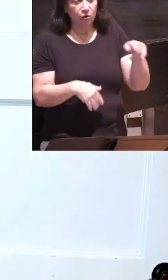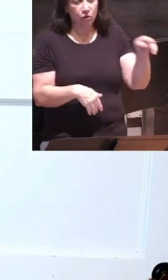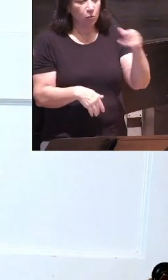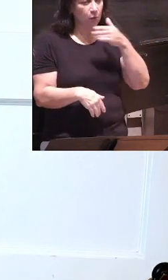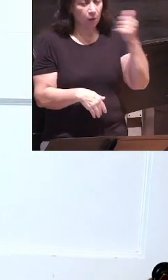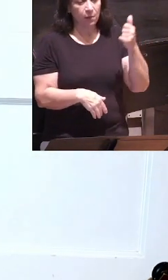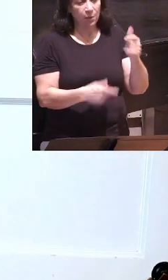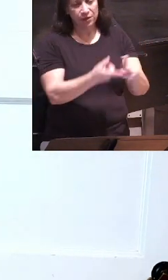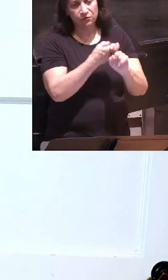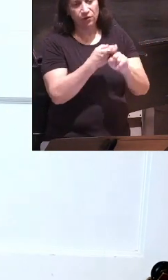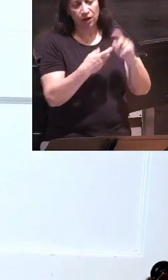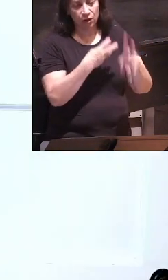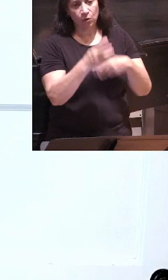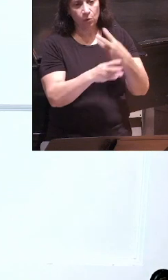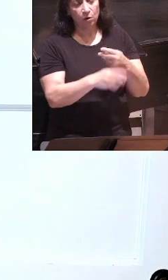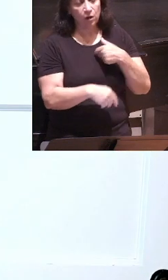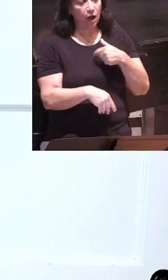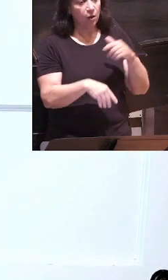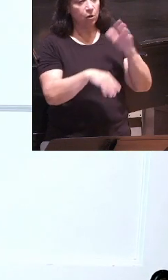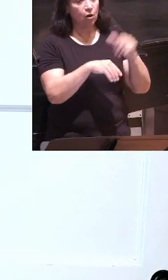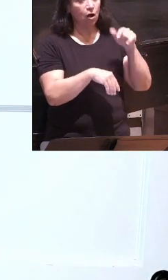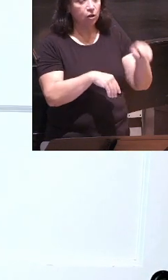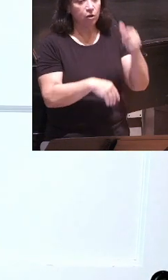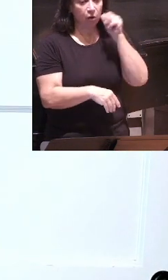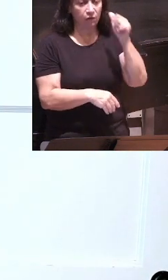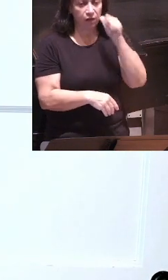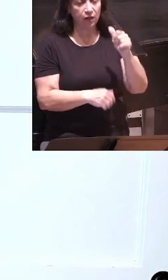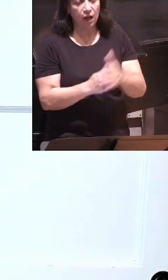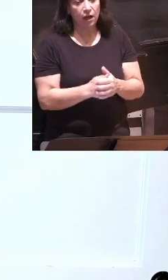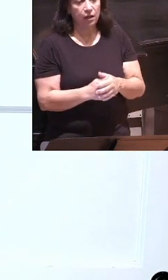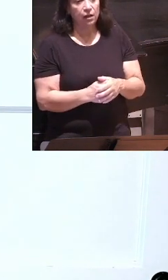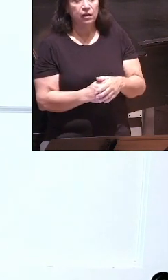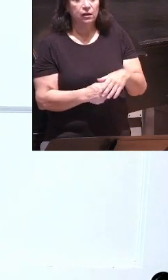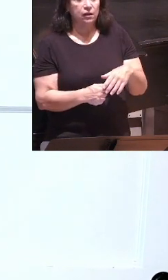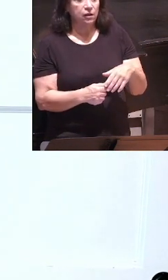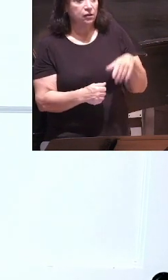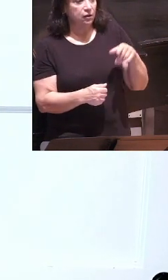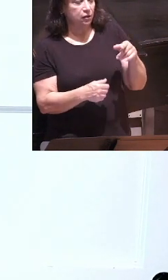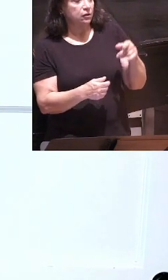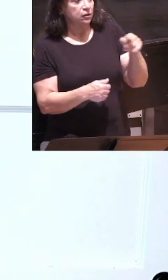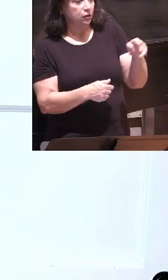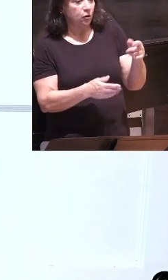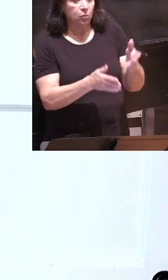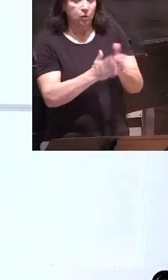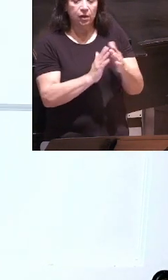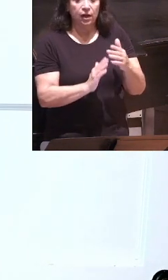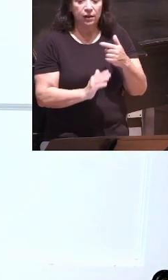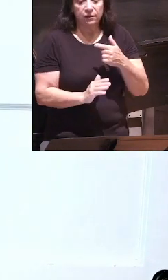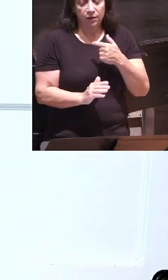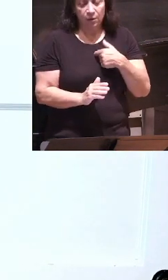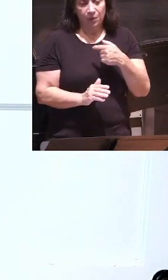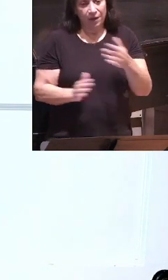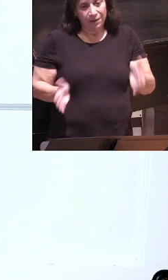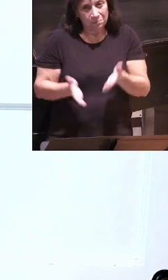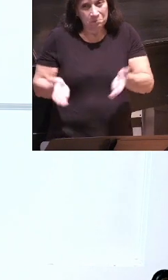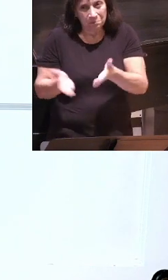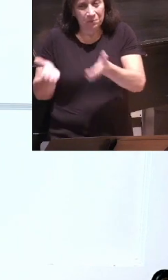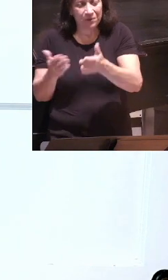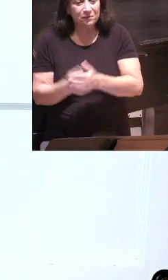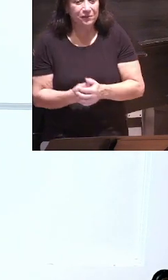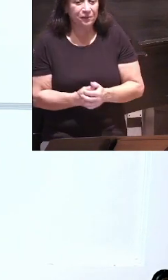friend in the world. I would call you every single day. That one time my roommate said, you're more parent dependent than everyone. Then I said